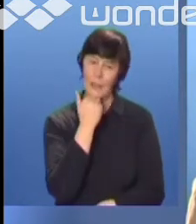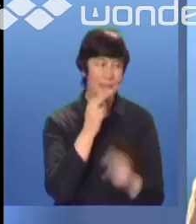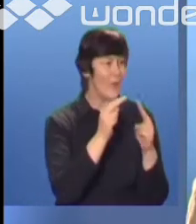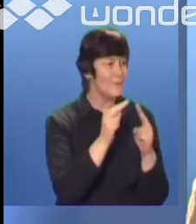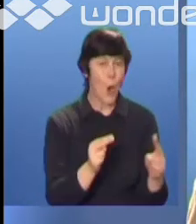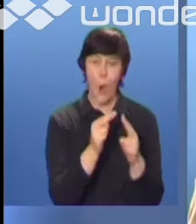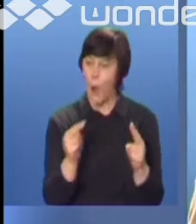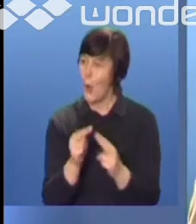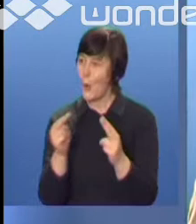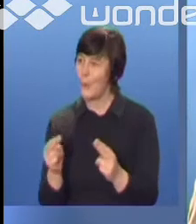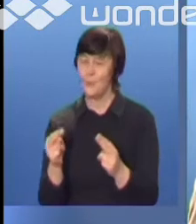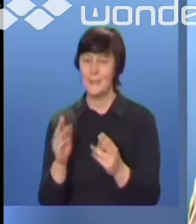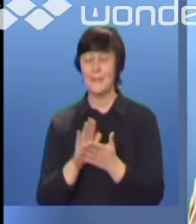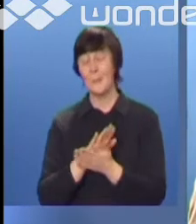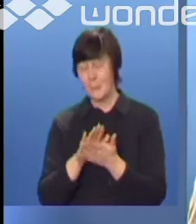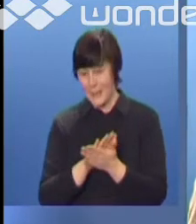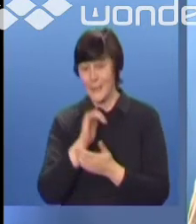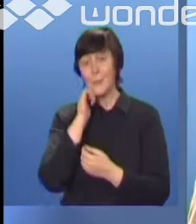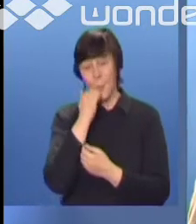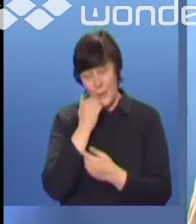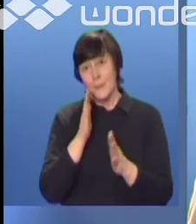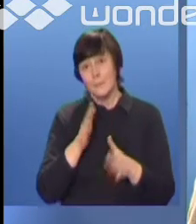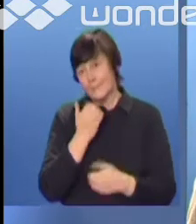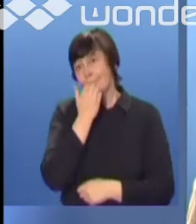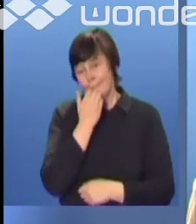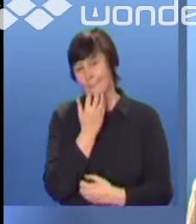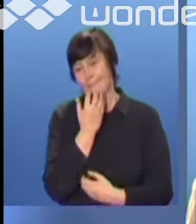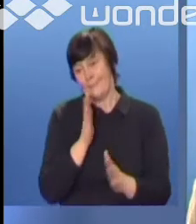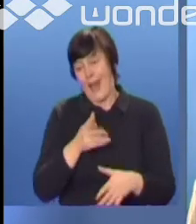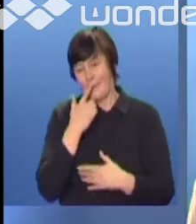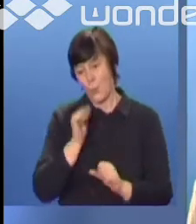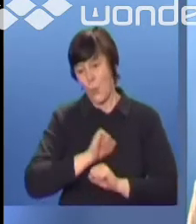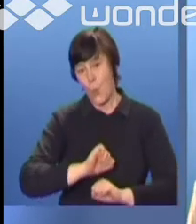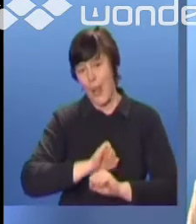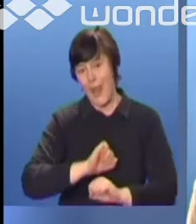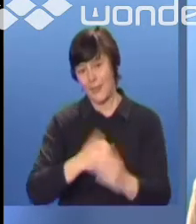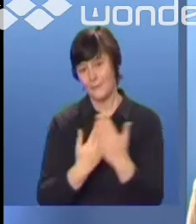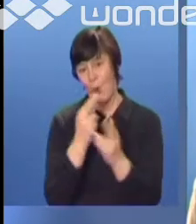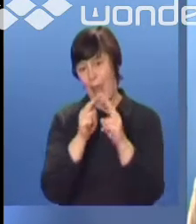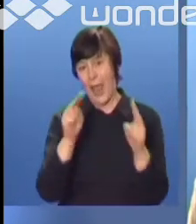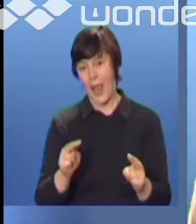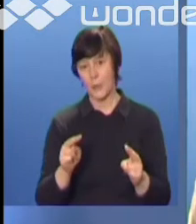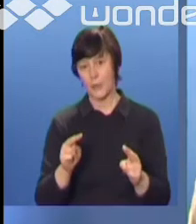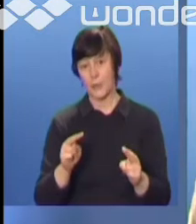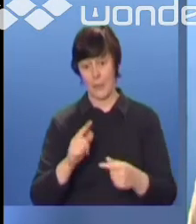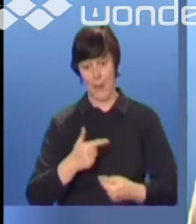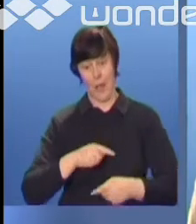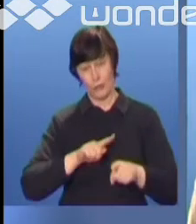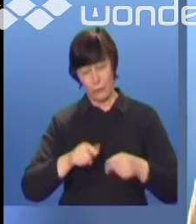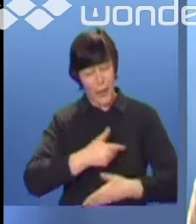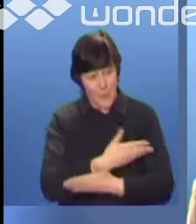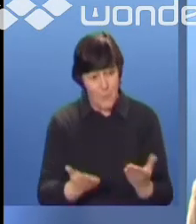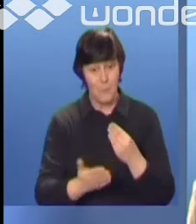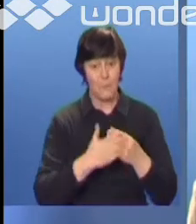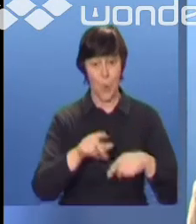housing problems, and most members will still probably have to wait some time for rehousing in the local areas. But in order to give people more